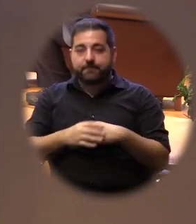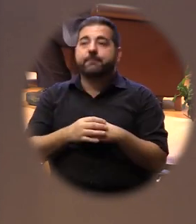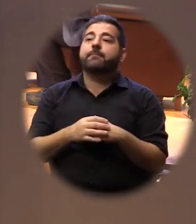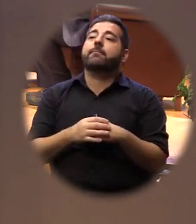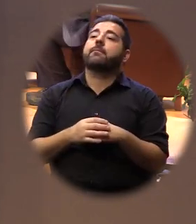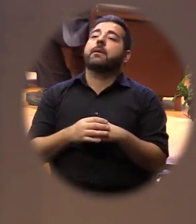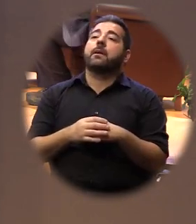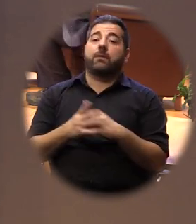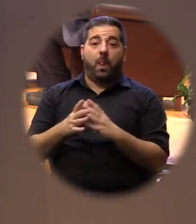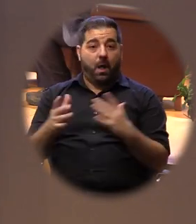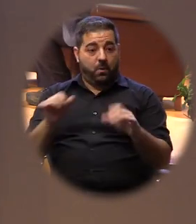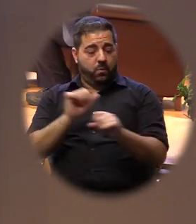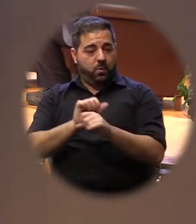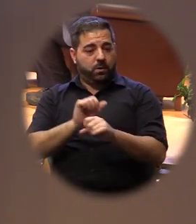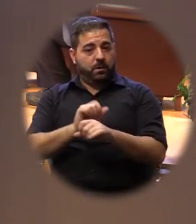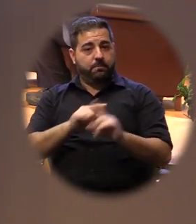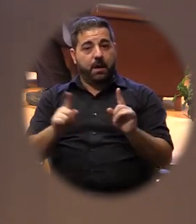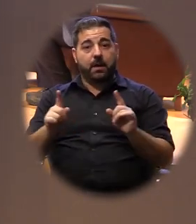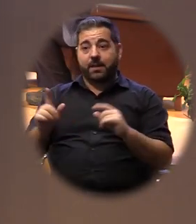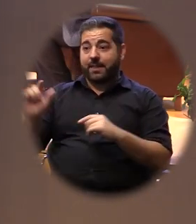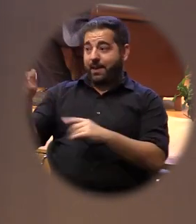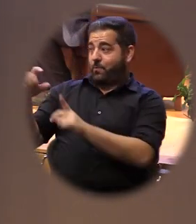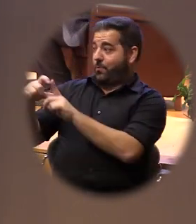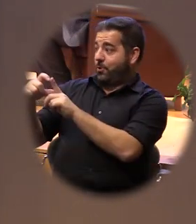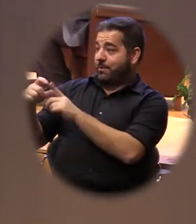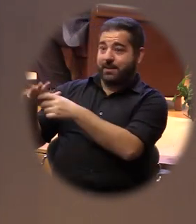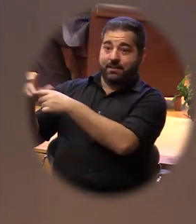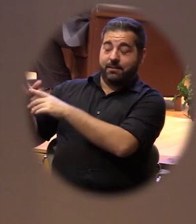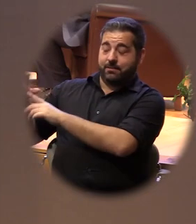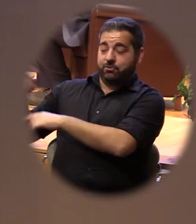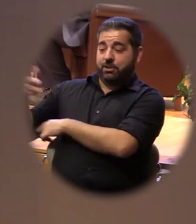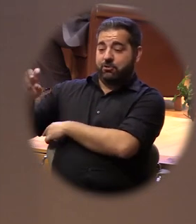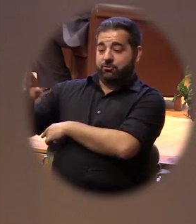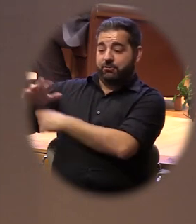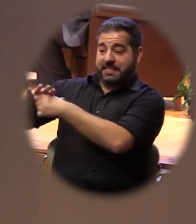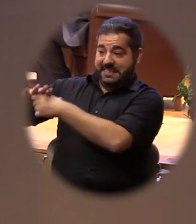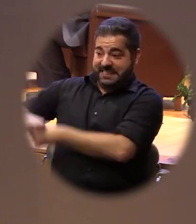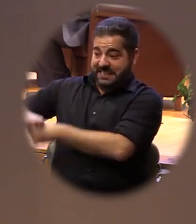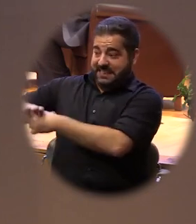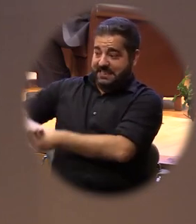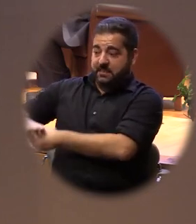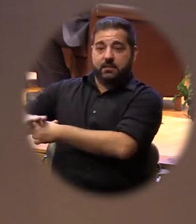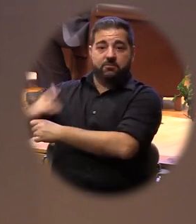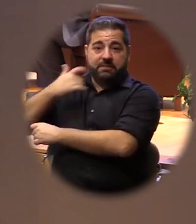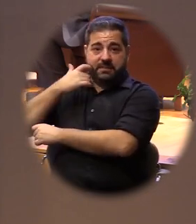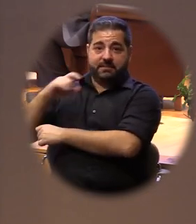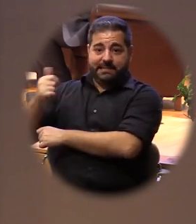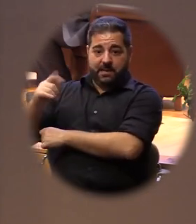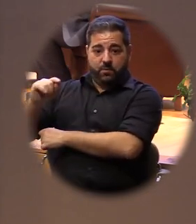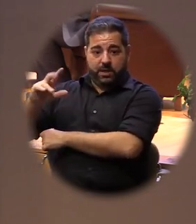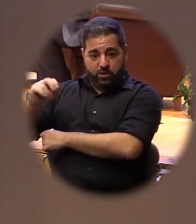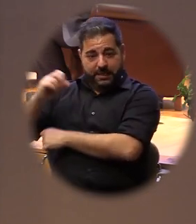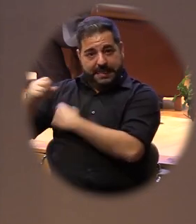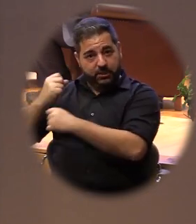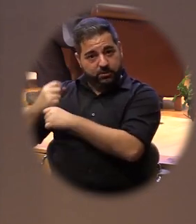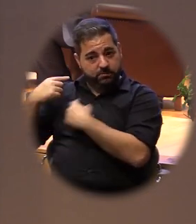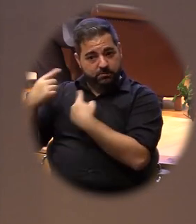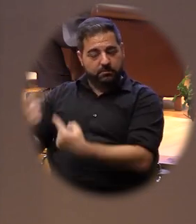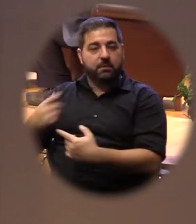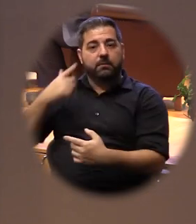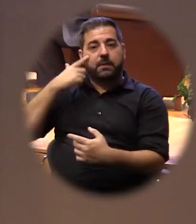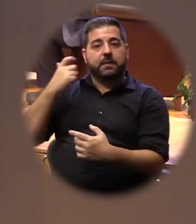And it did a lot of work, but it's come under increasing pressure itself in the last couple of decades,